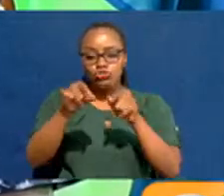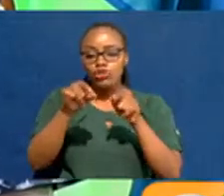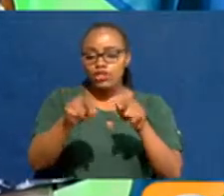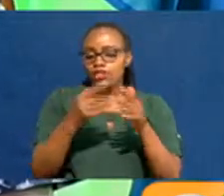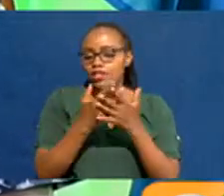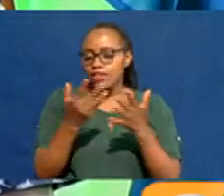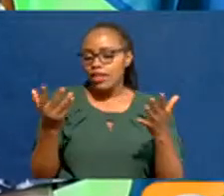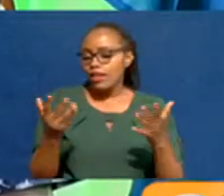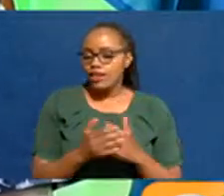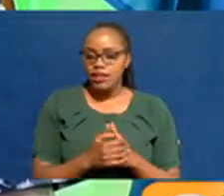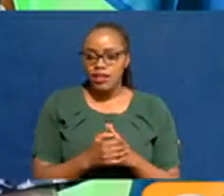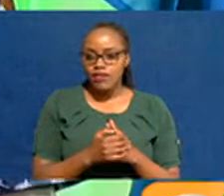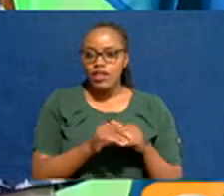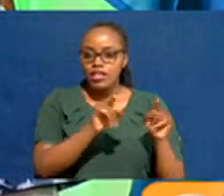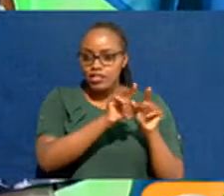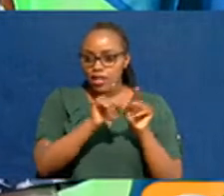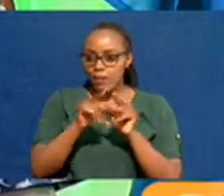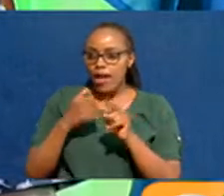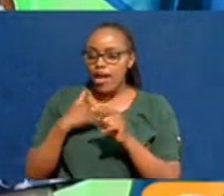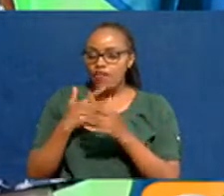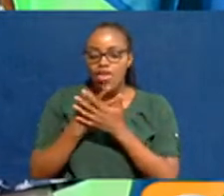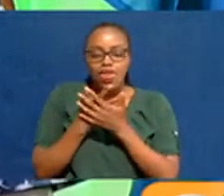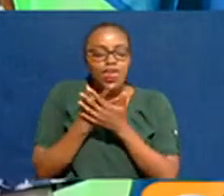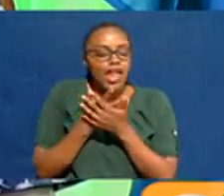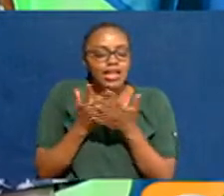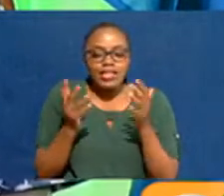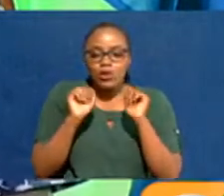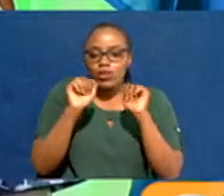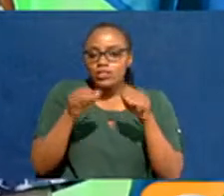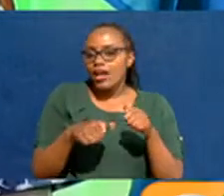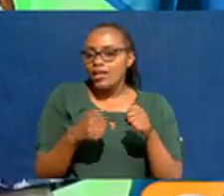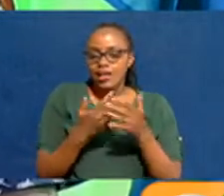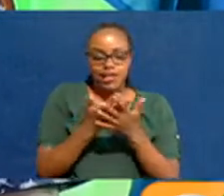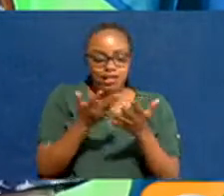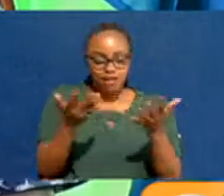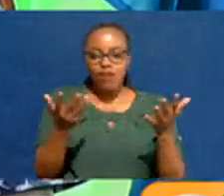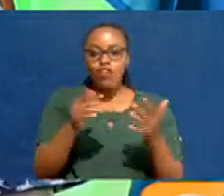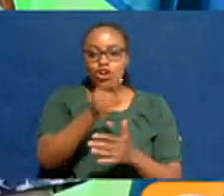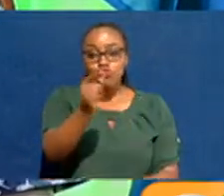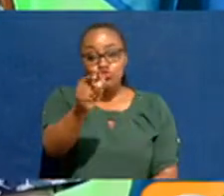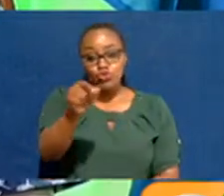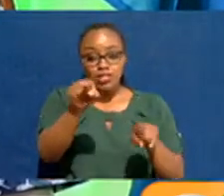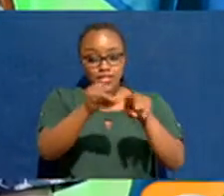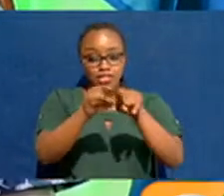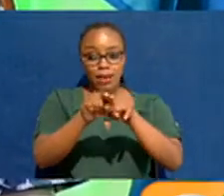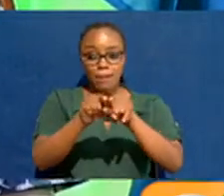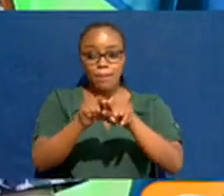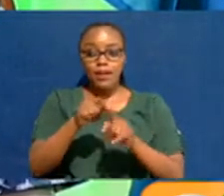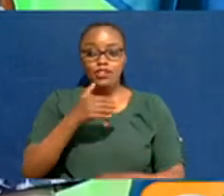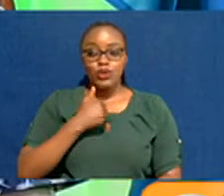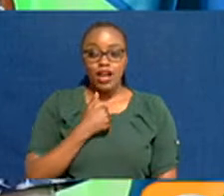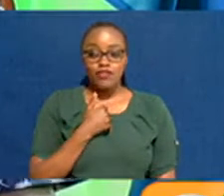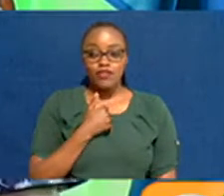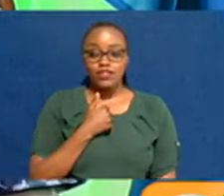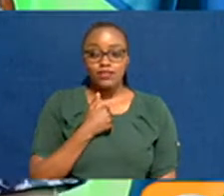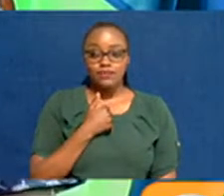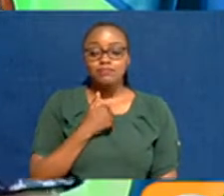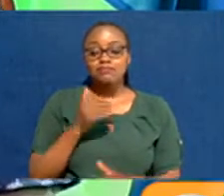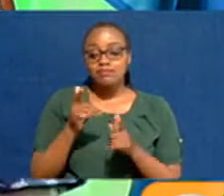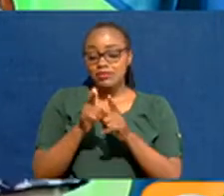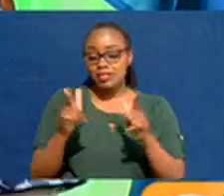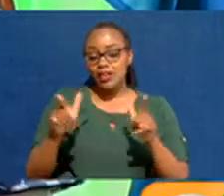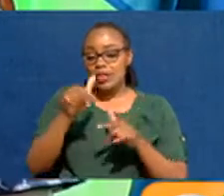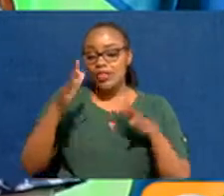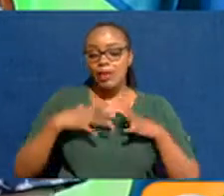government and to criticize anything under the sun, you too must allow people